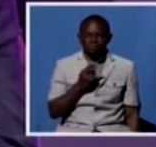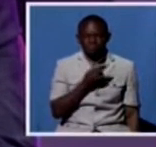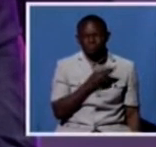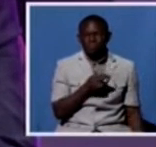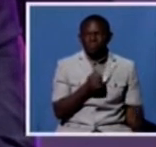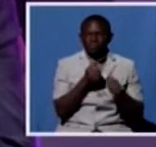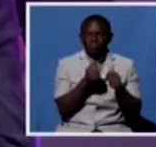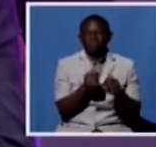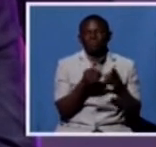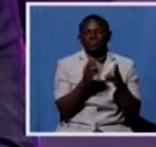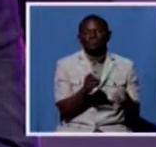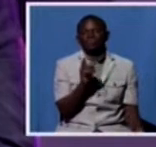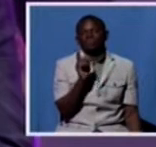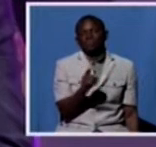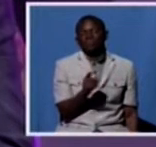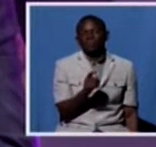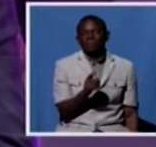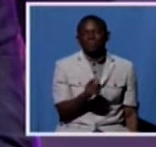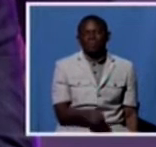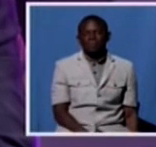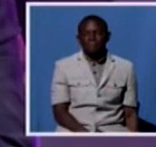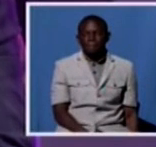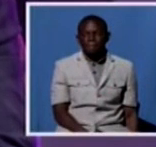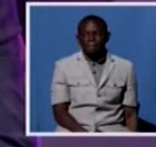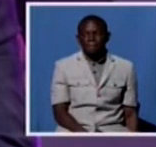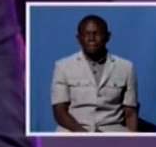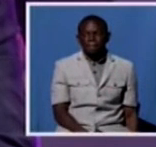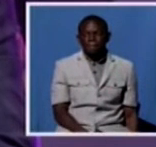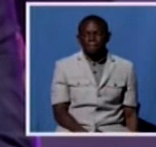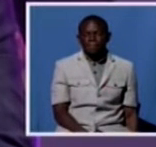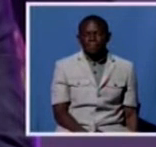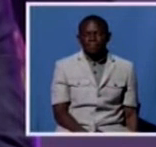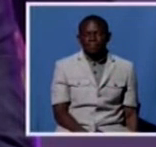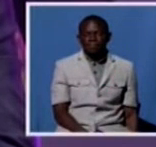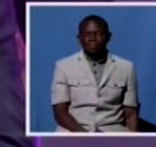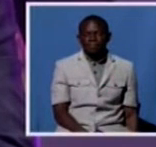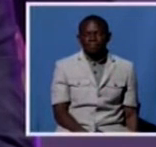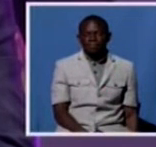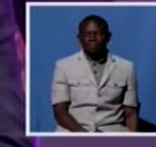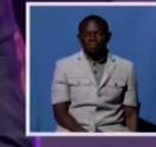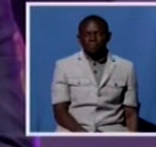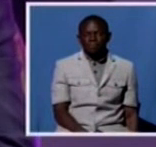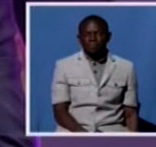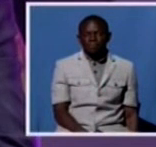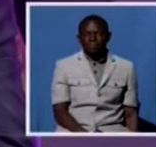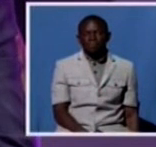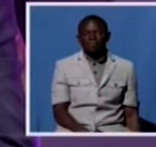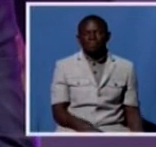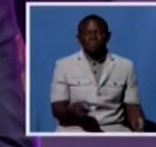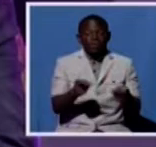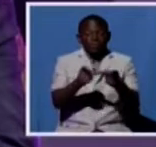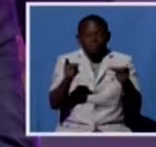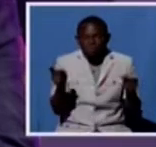that once we place a toll station there, it's functional. We also avoid crowded